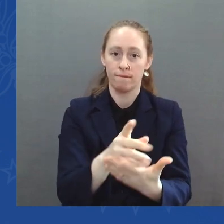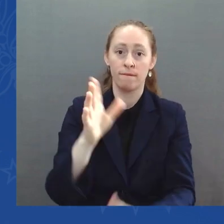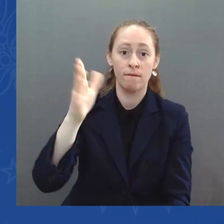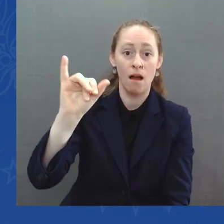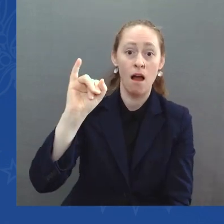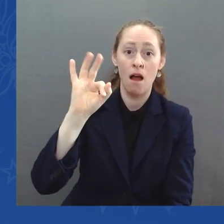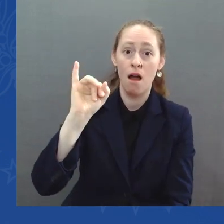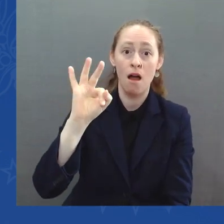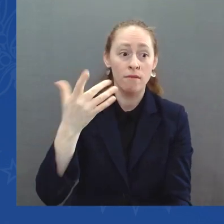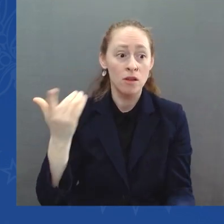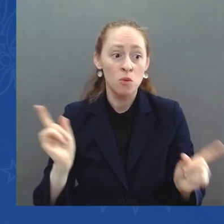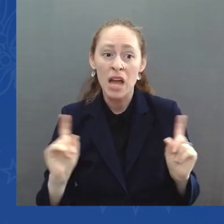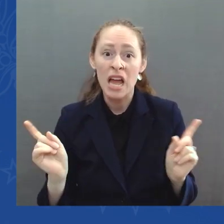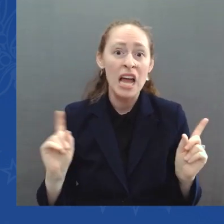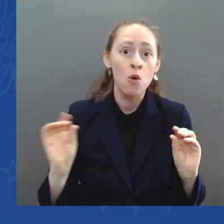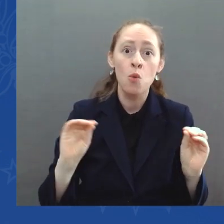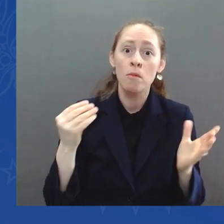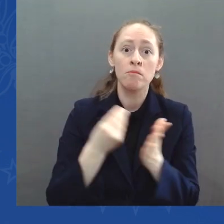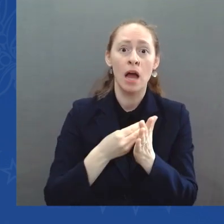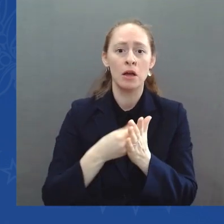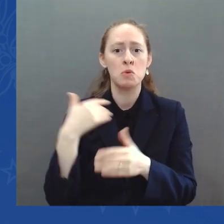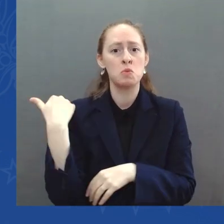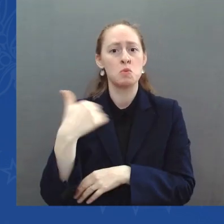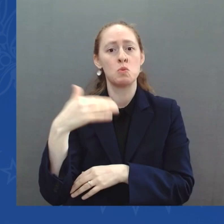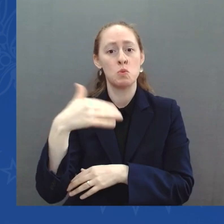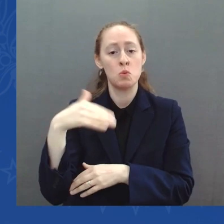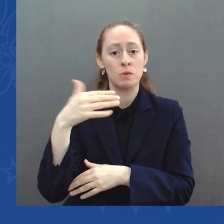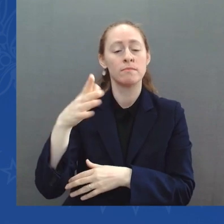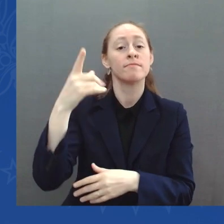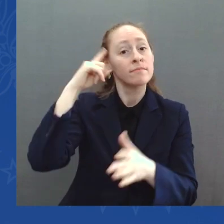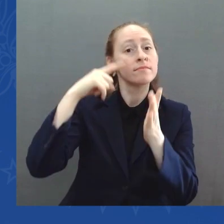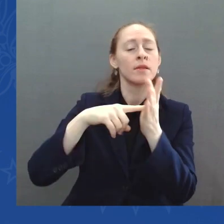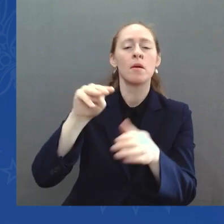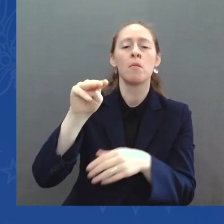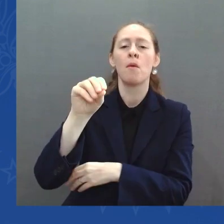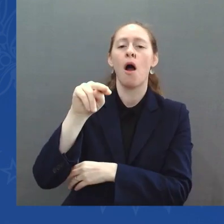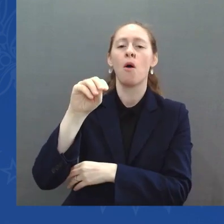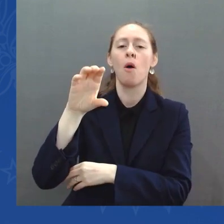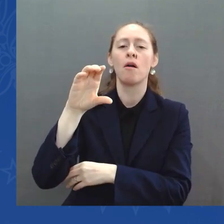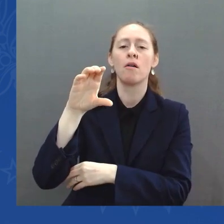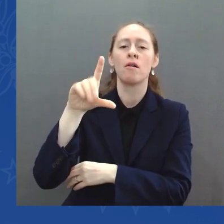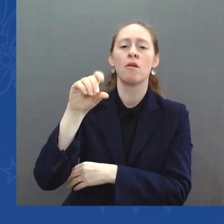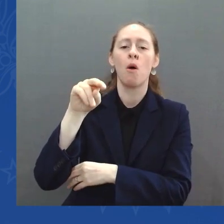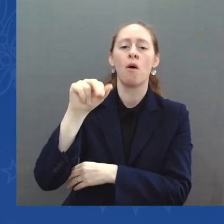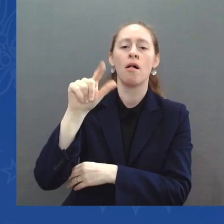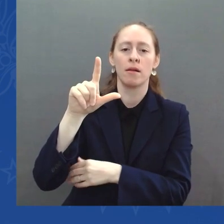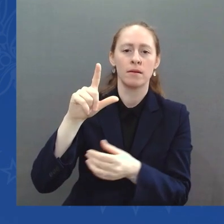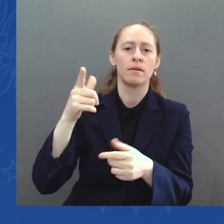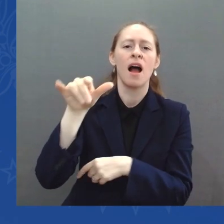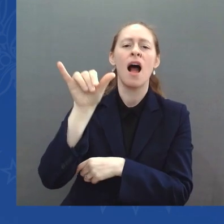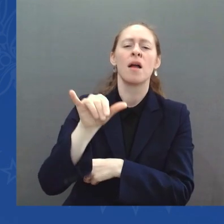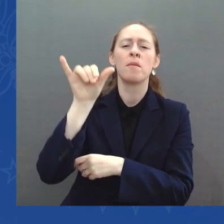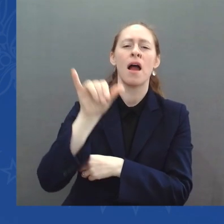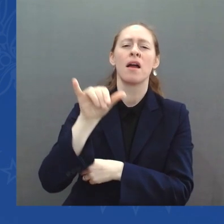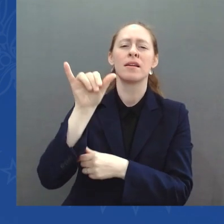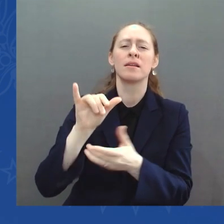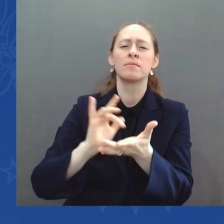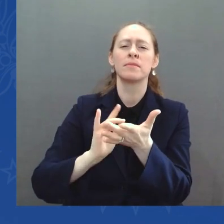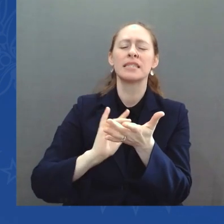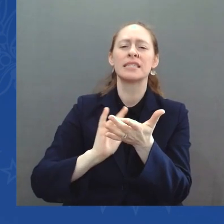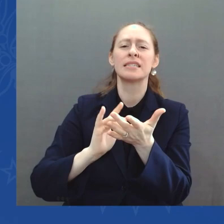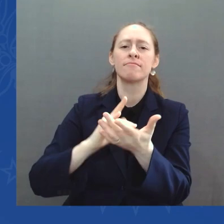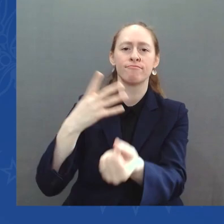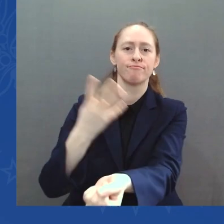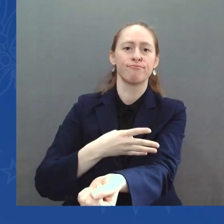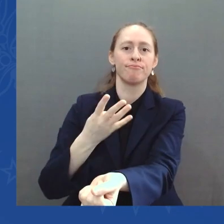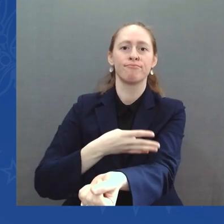monoclonal antibodies, for example. They've helped save lives. This isn't partisan, it's medicine. But Congress hasn't provided enough money